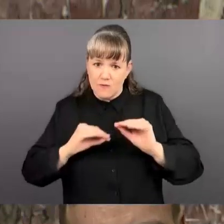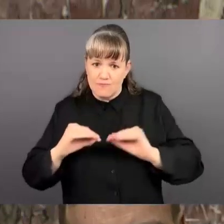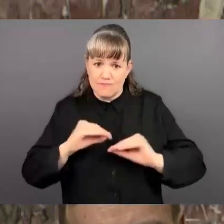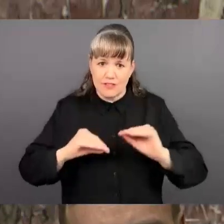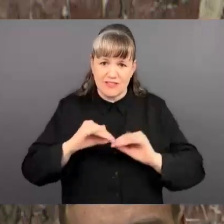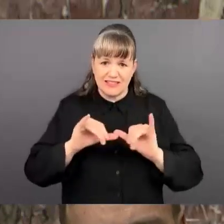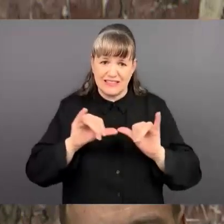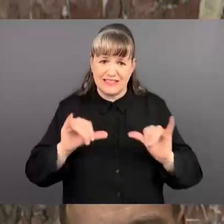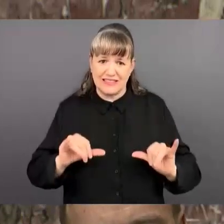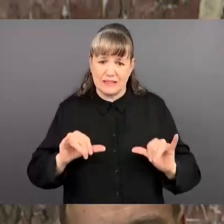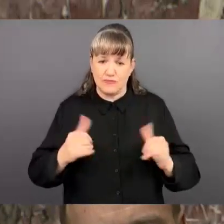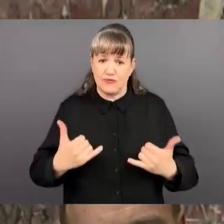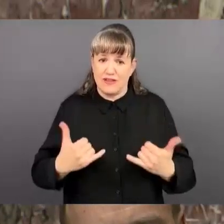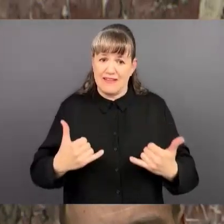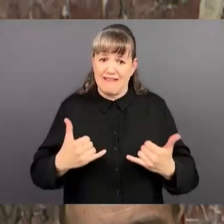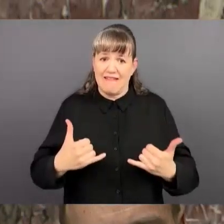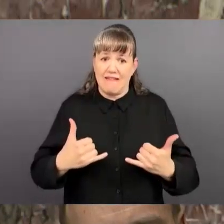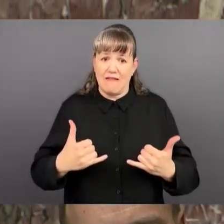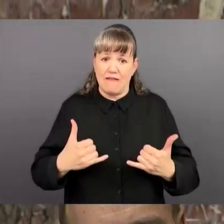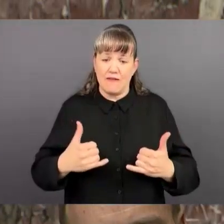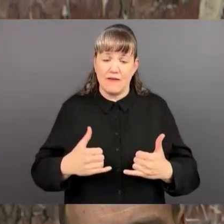family. Members,